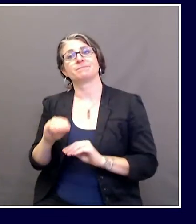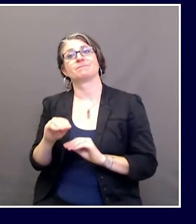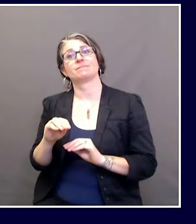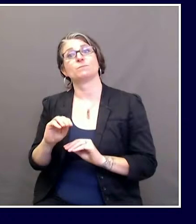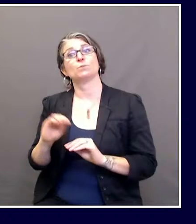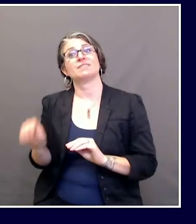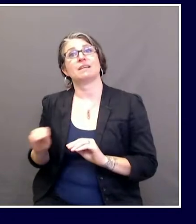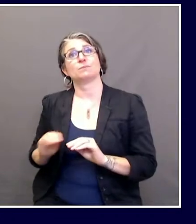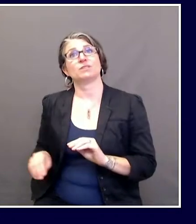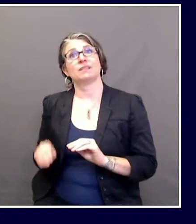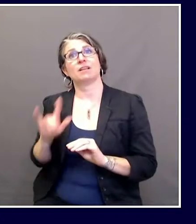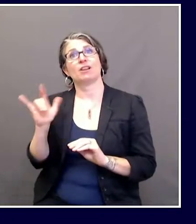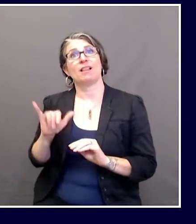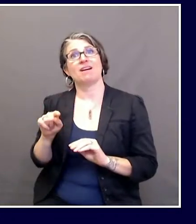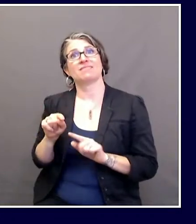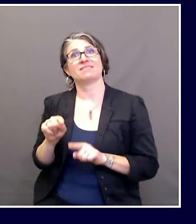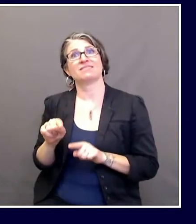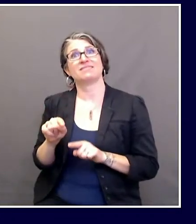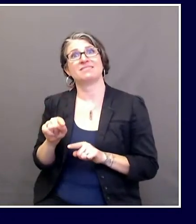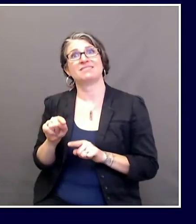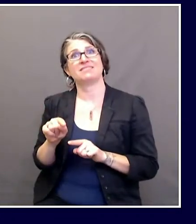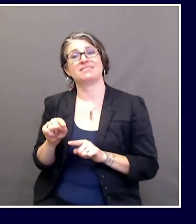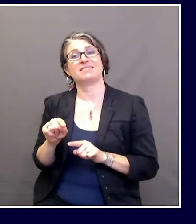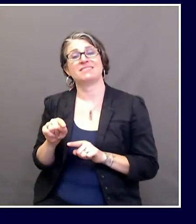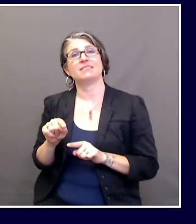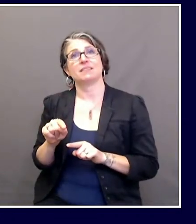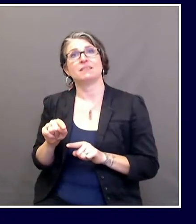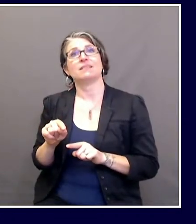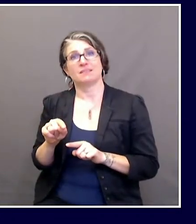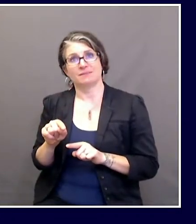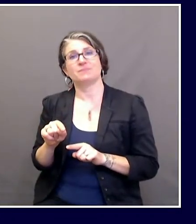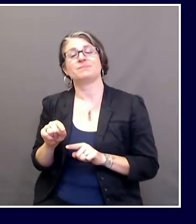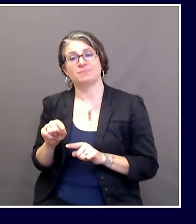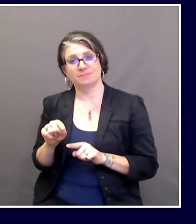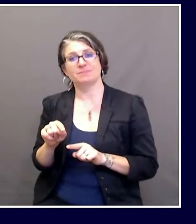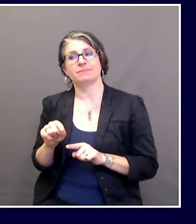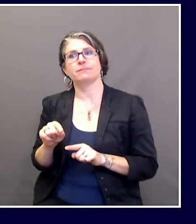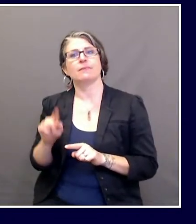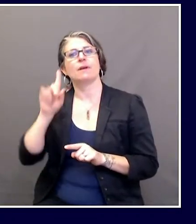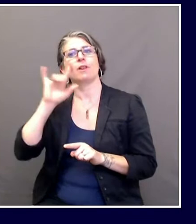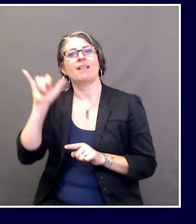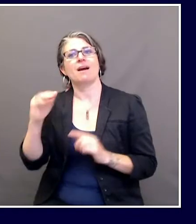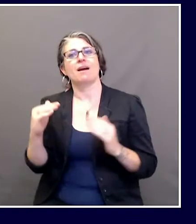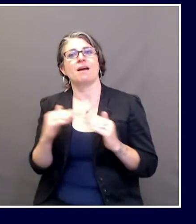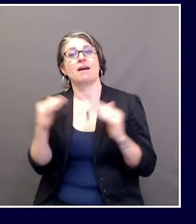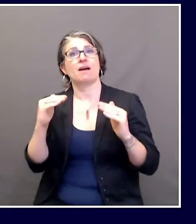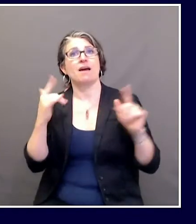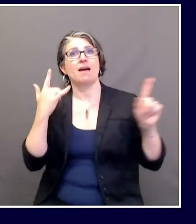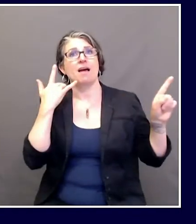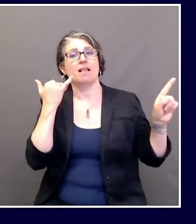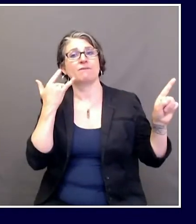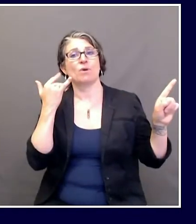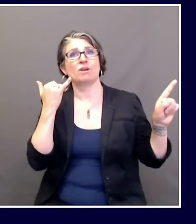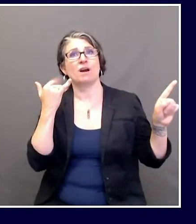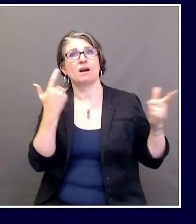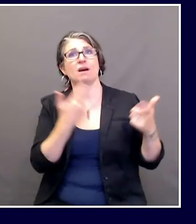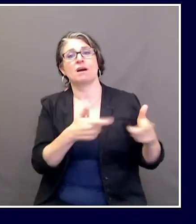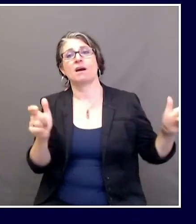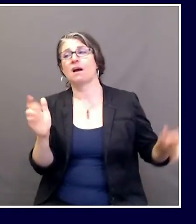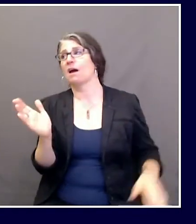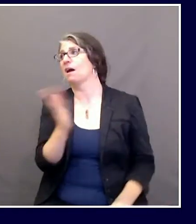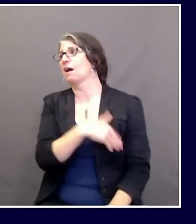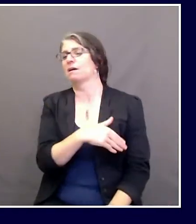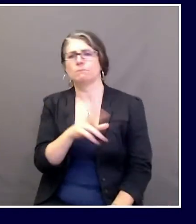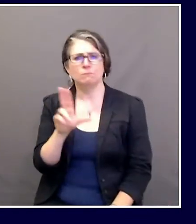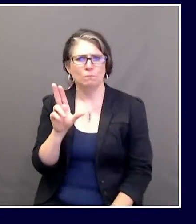up to do, but I think that contextual piece is really helpful as well. Commissioner? Yep, I'll just add 2 points. So it's not that we're